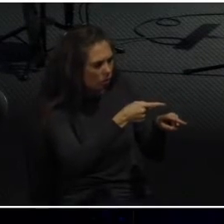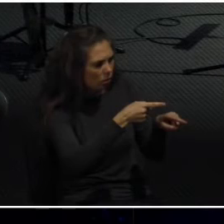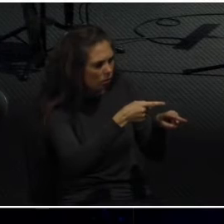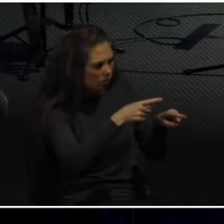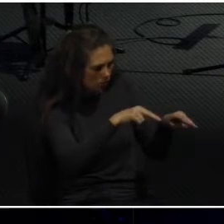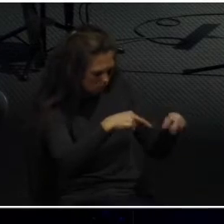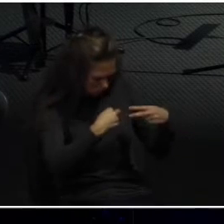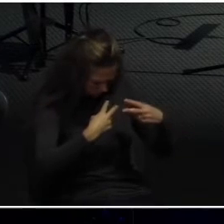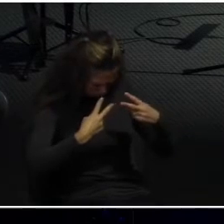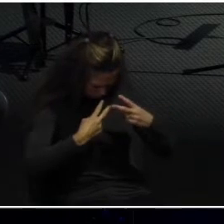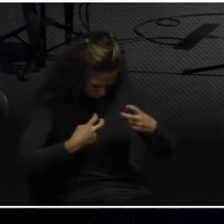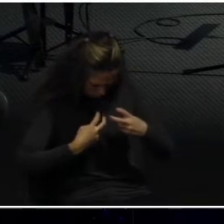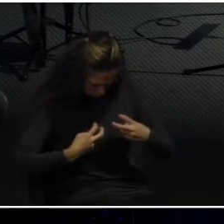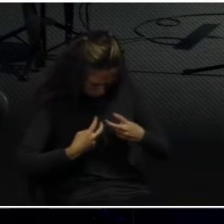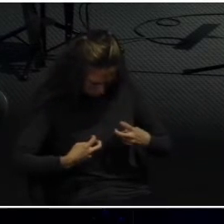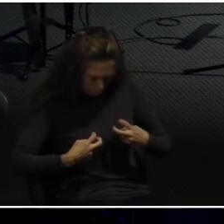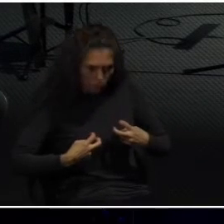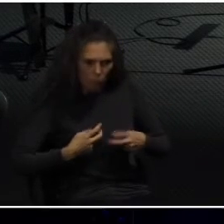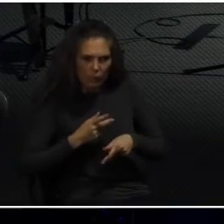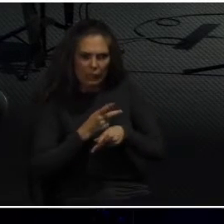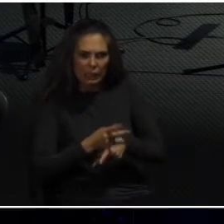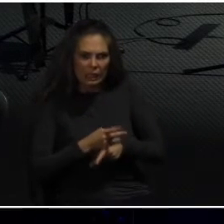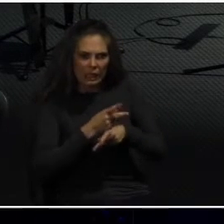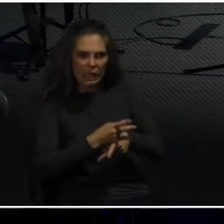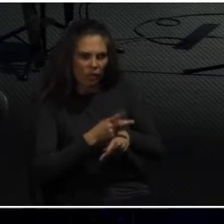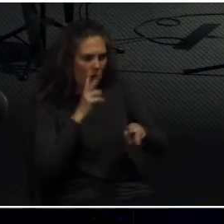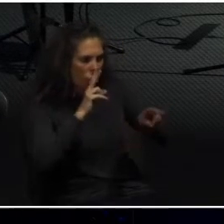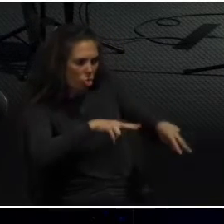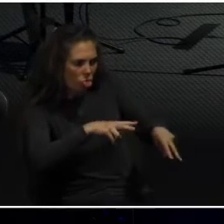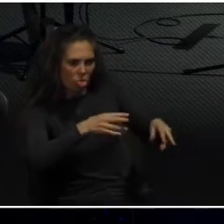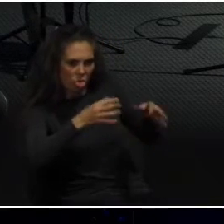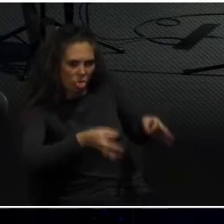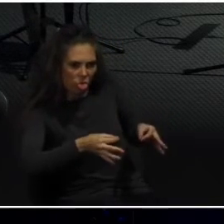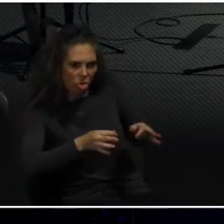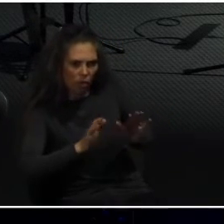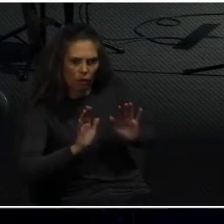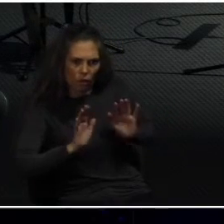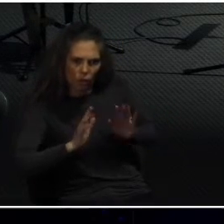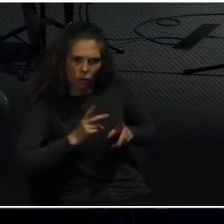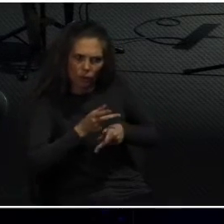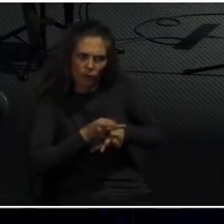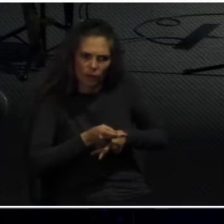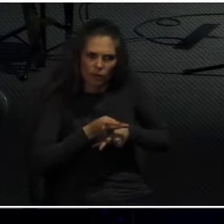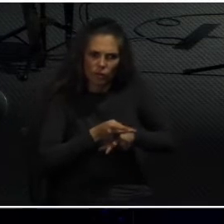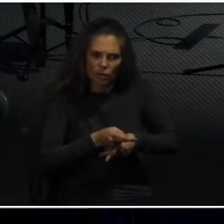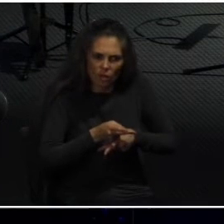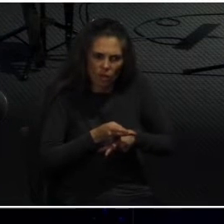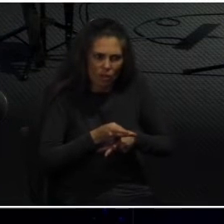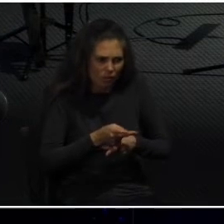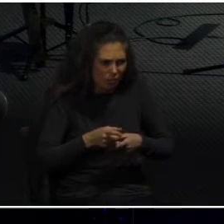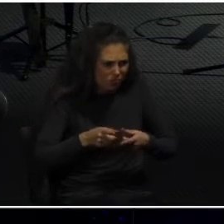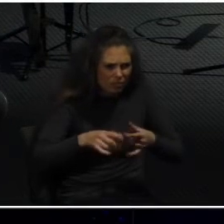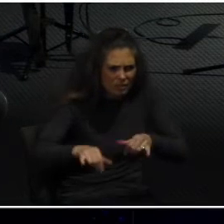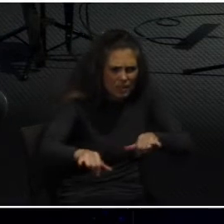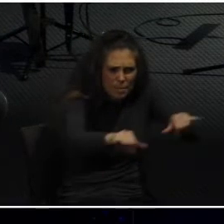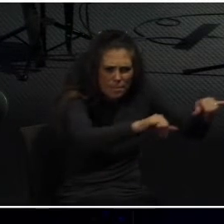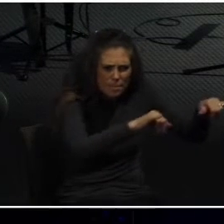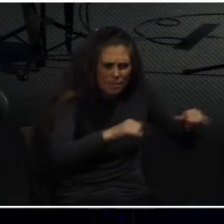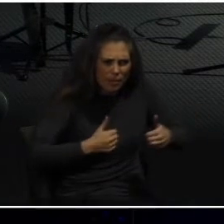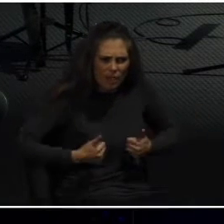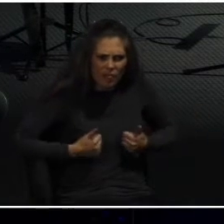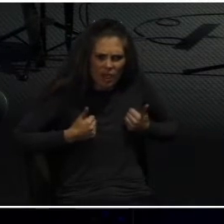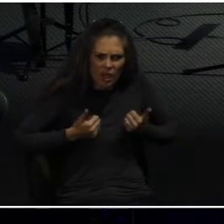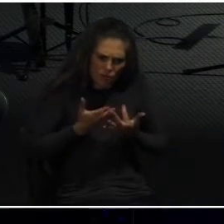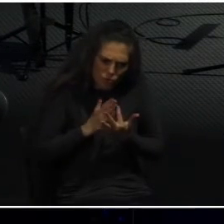and hurts. And if you live long enough, you know that life is going to bring you some wounds and some hurts and some hard things. Sometimes because of